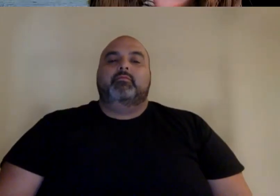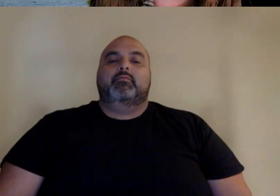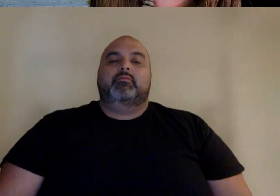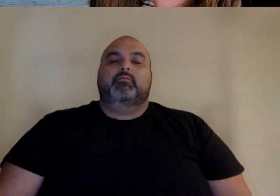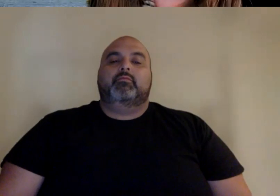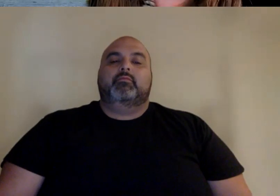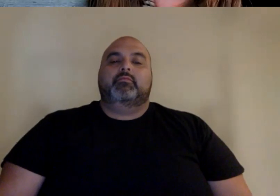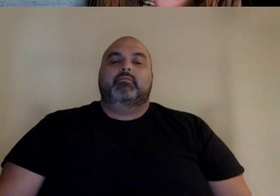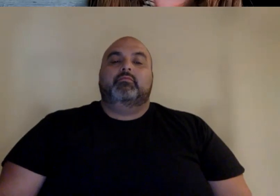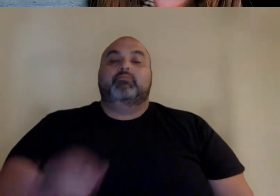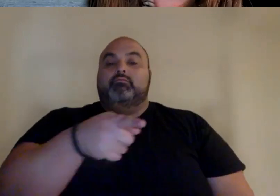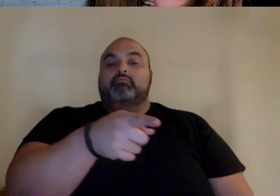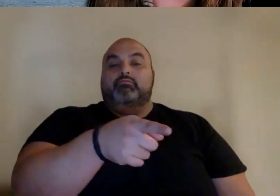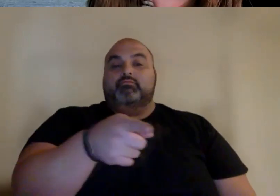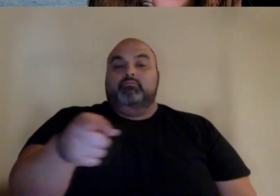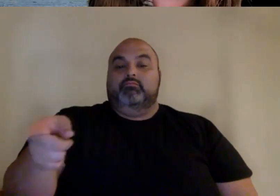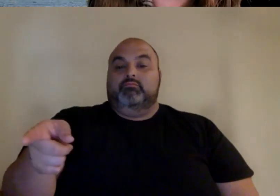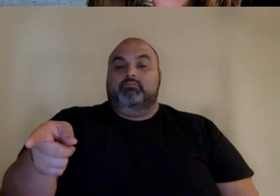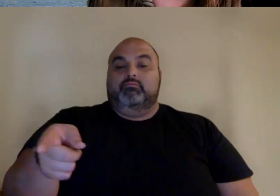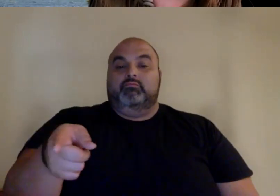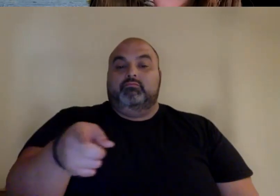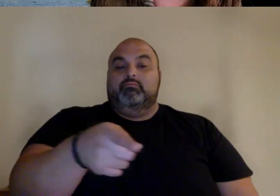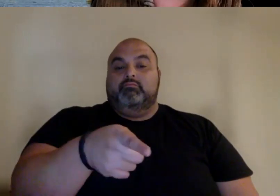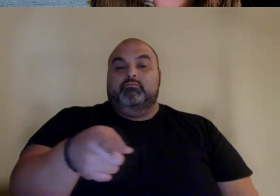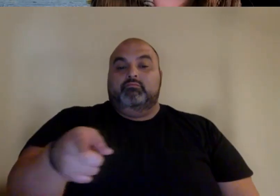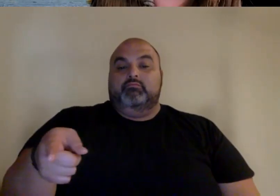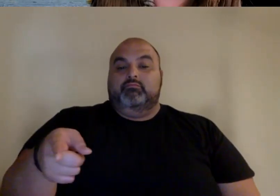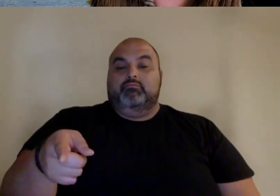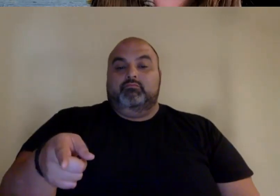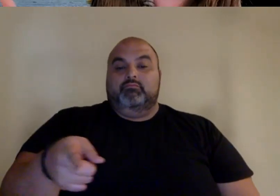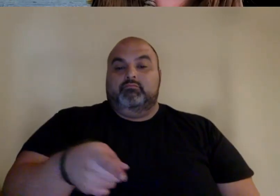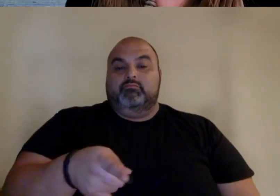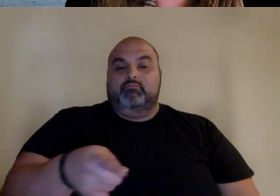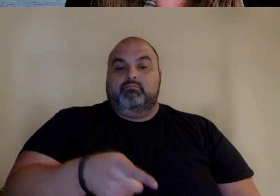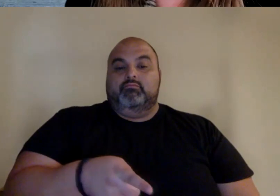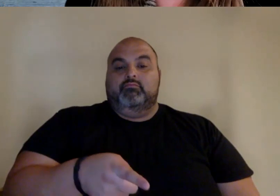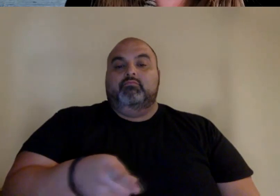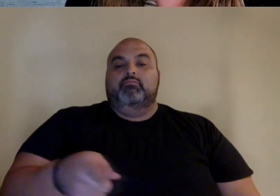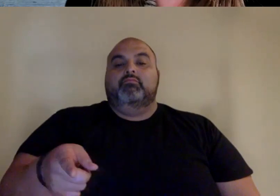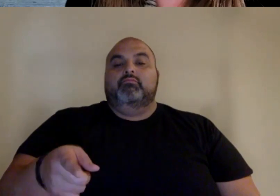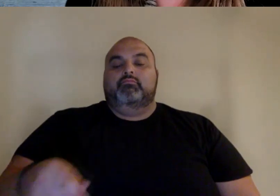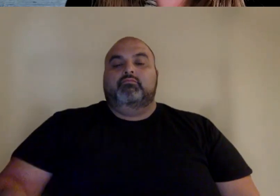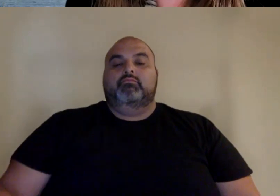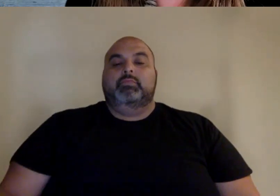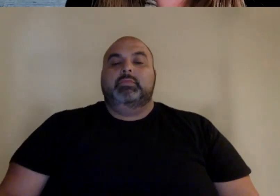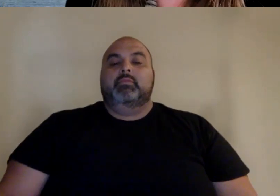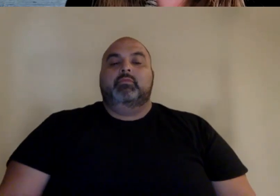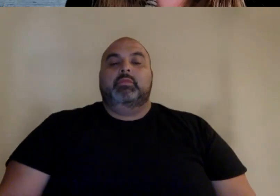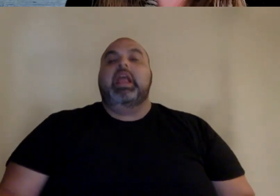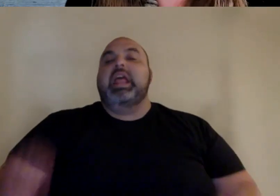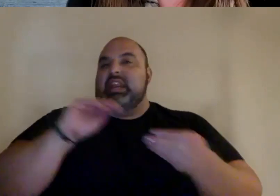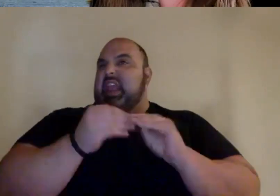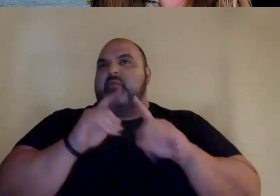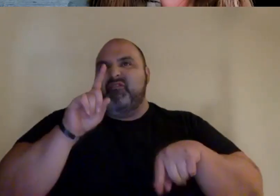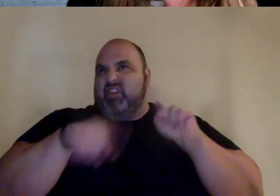Generally, these laws allow residents to designate one or multiple essential caregivers. The number can vary based on the